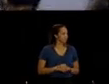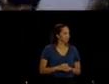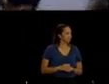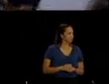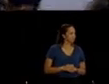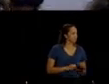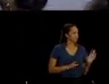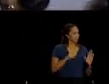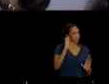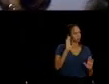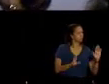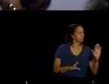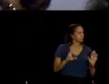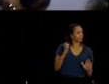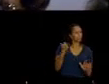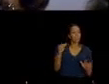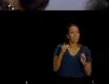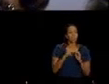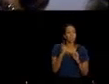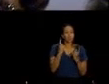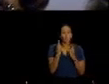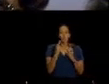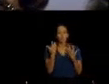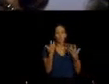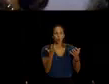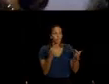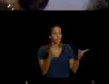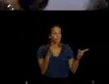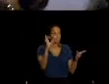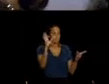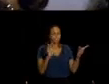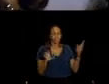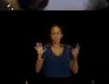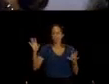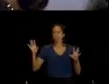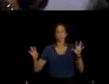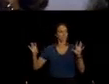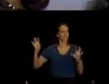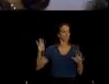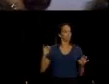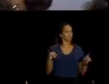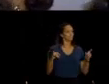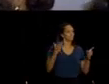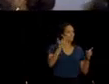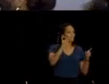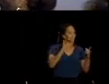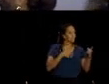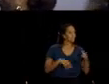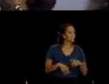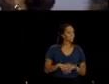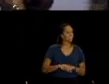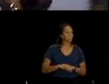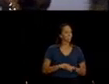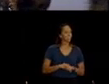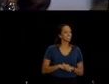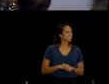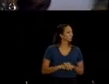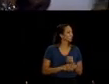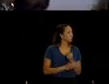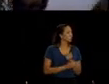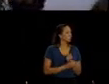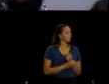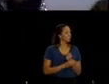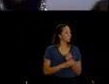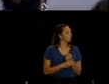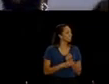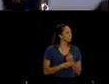other questions in our audience? Any others? Do we have anybody? Oh, we have one up front here. Come right here. Oh, we'll go